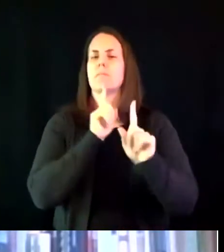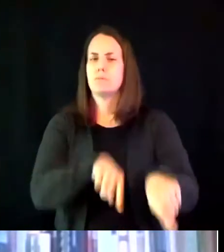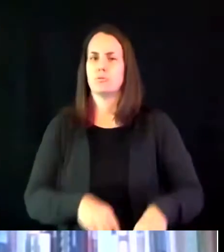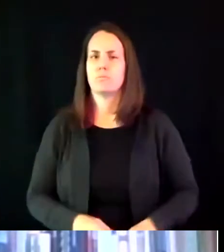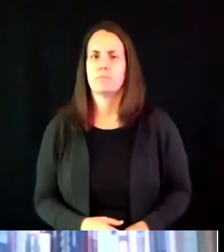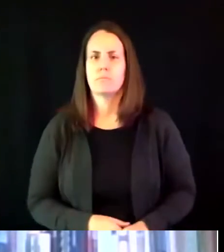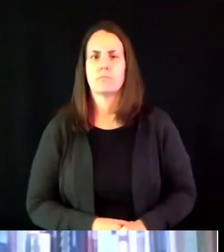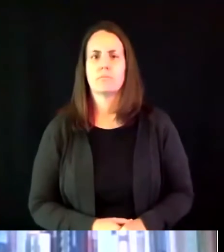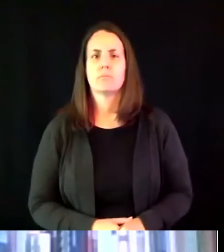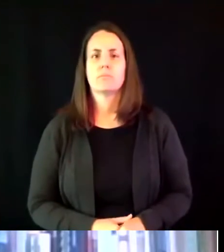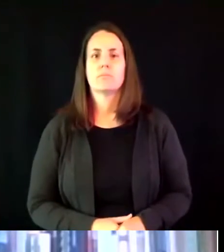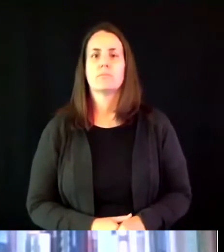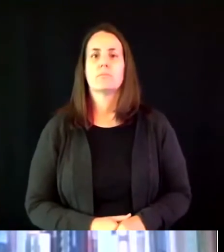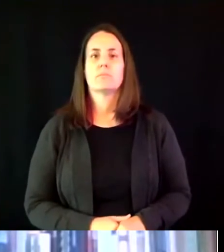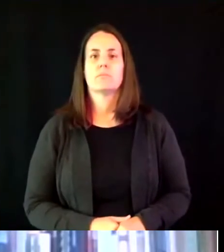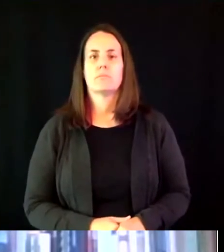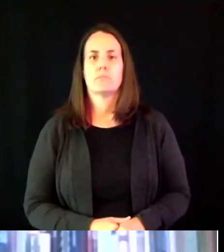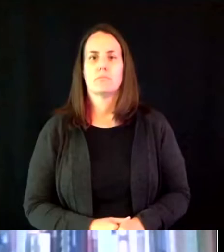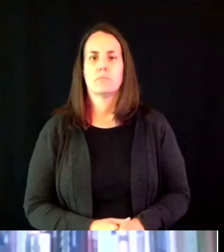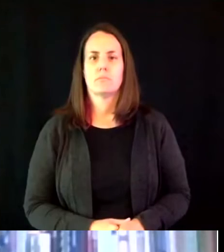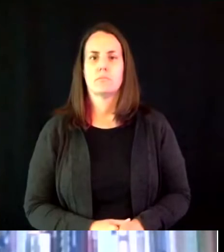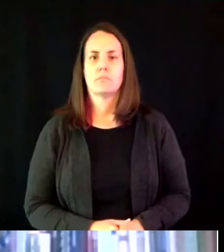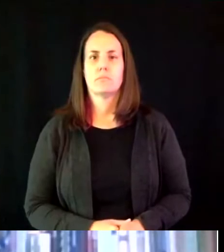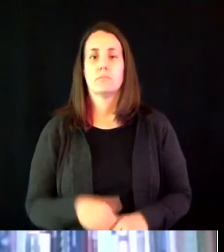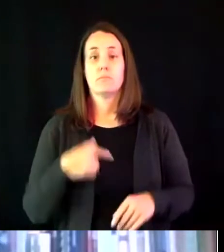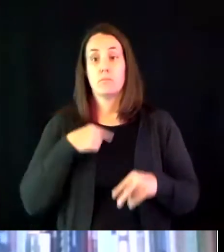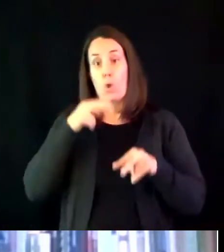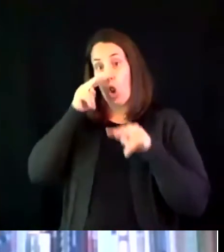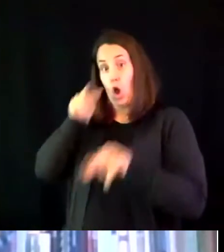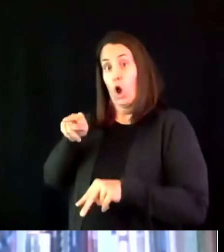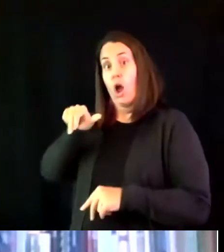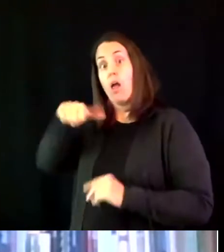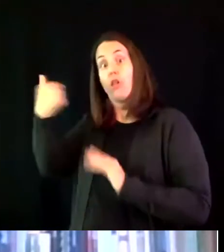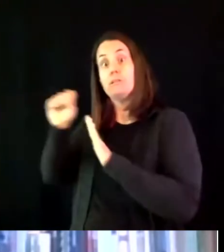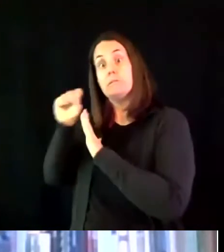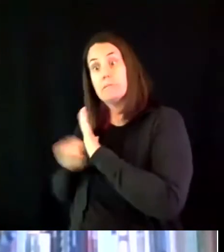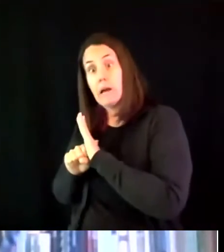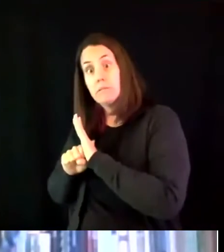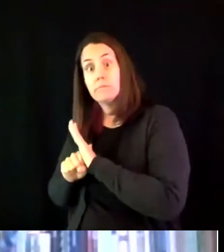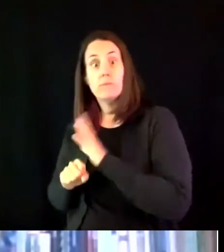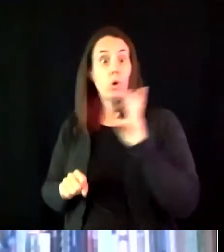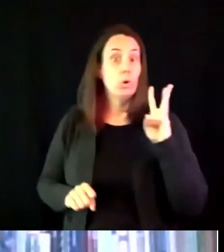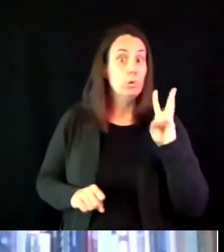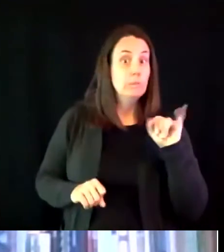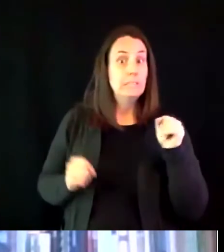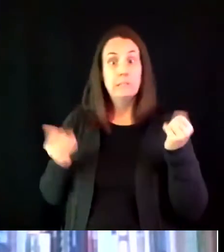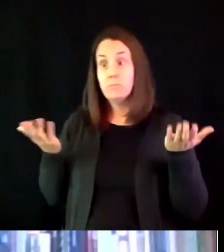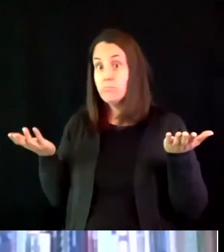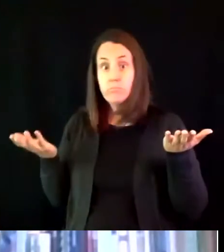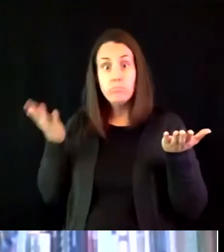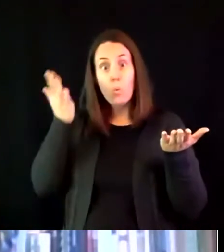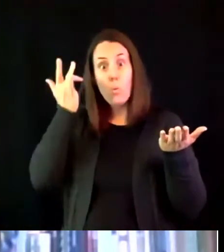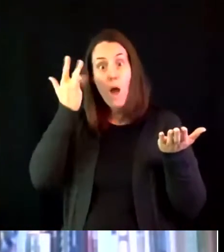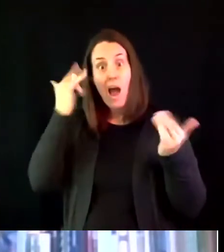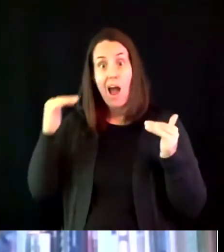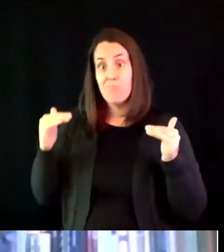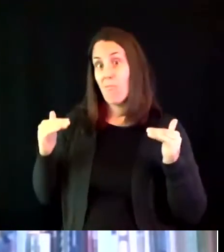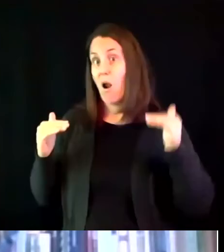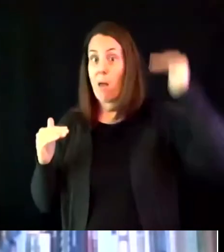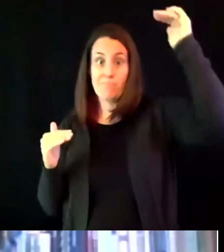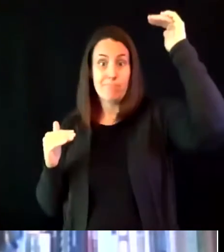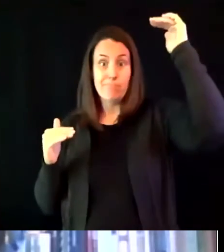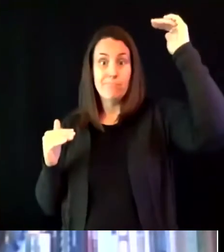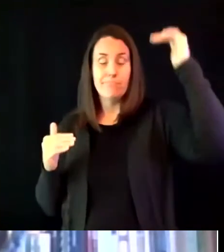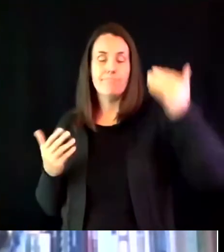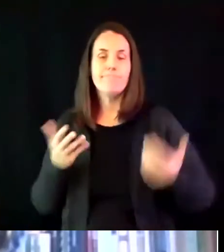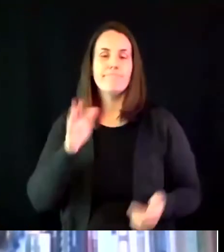up. And if you remember, in May, we were under Safer at Home. The Supreme Court lifted Safer at